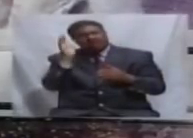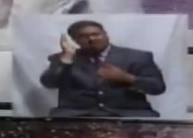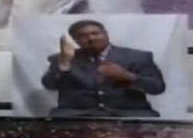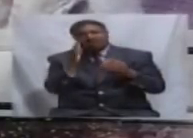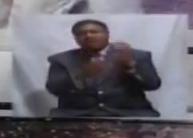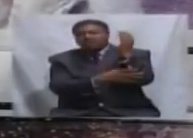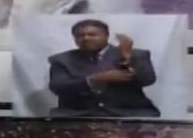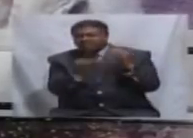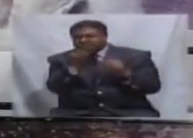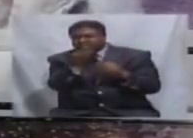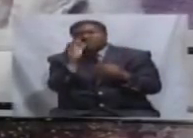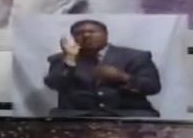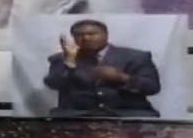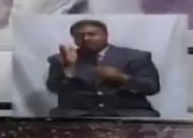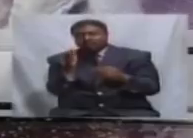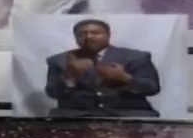army worms.